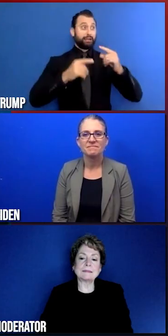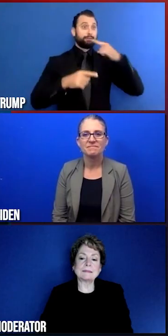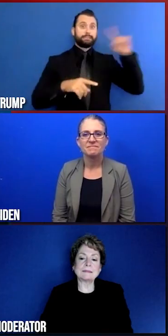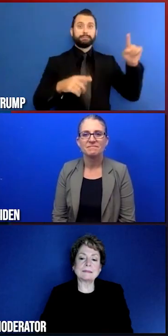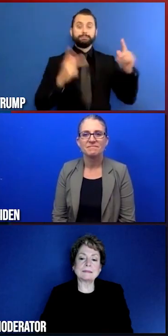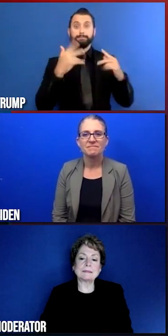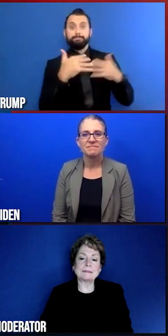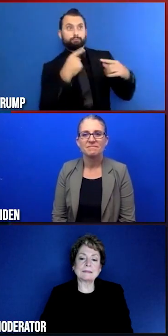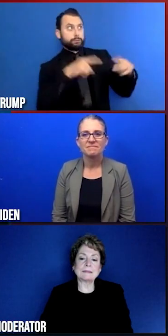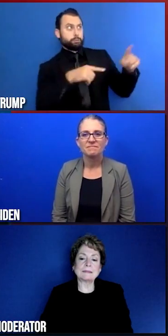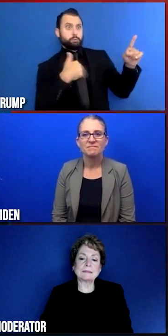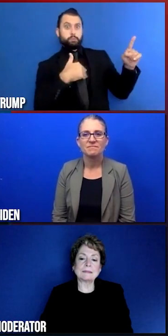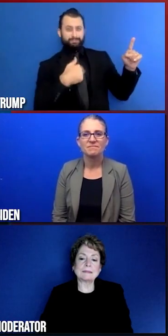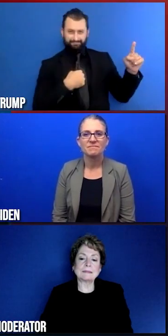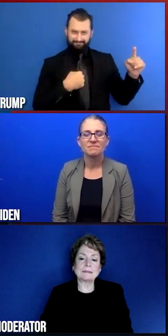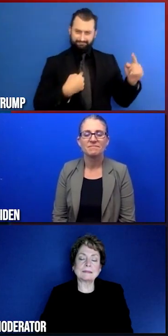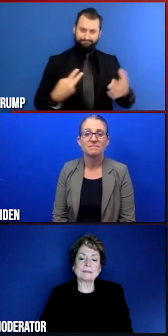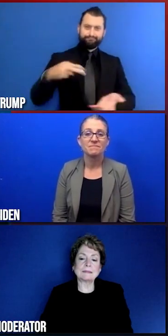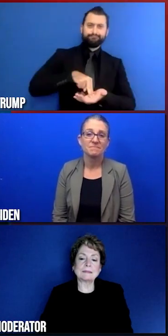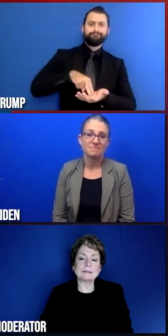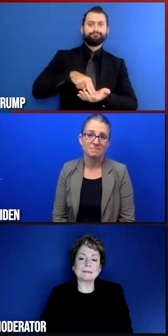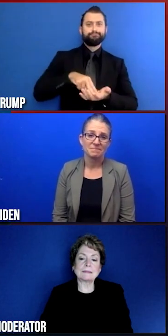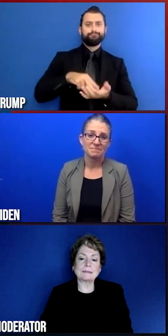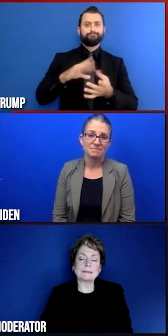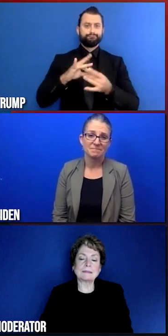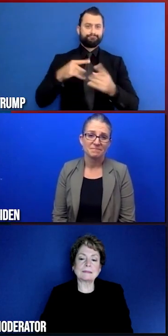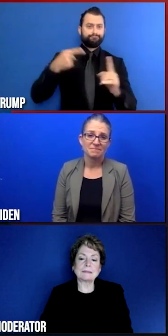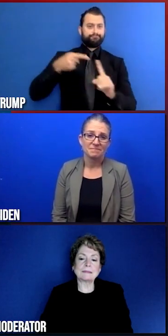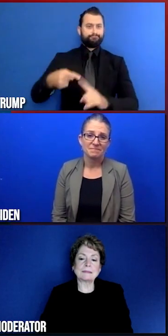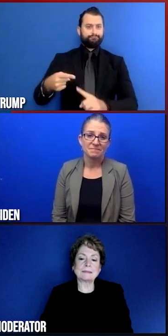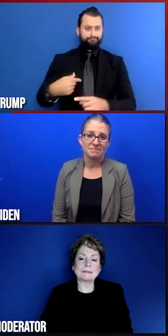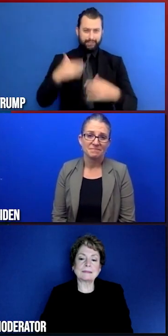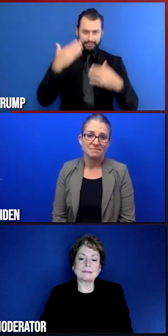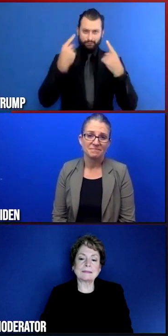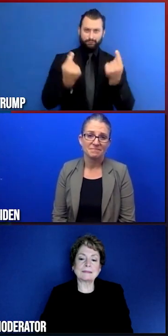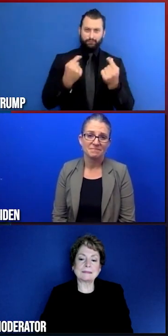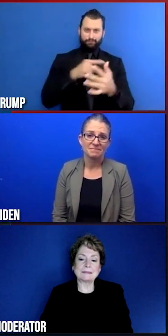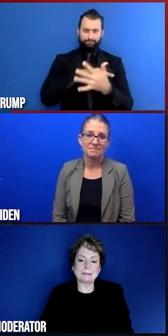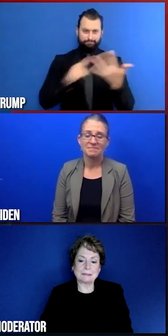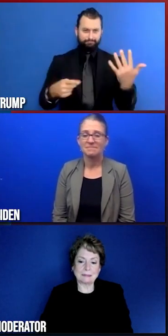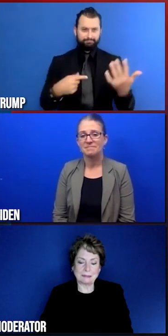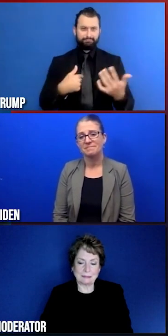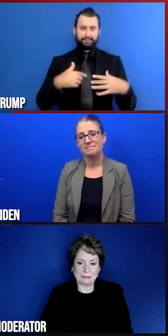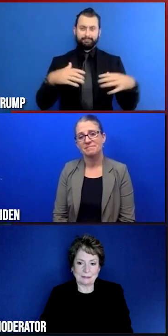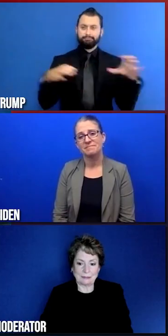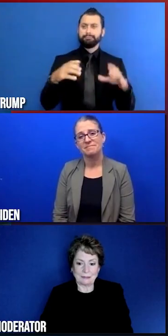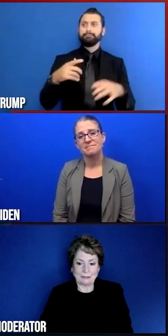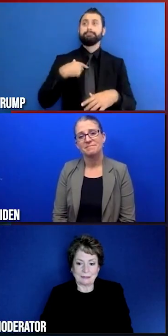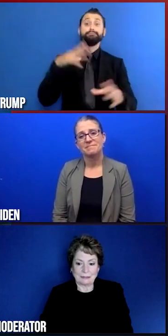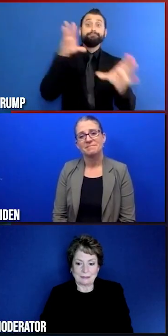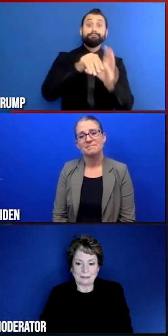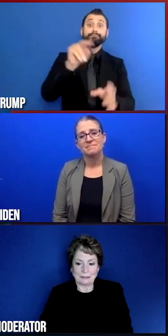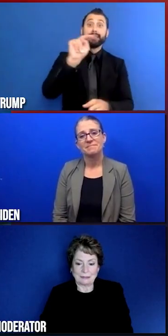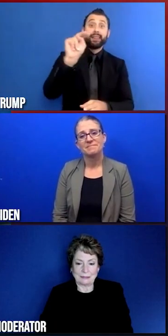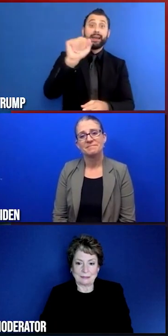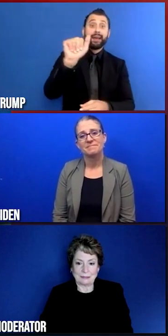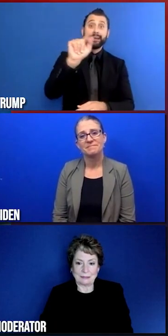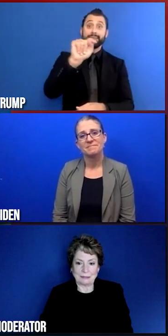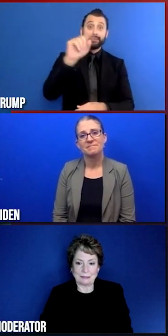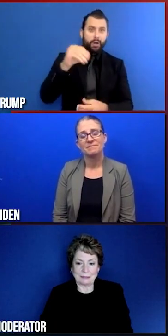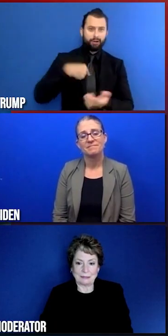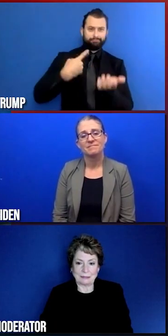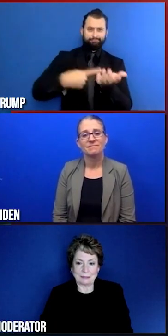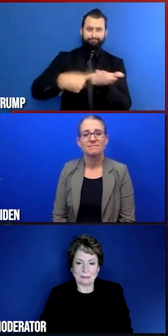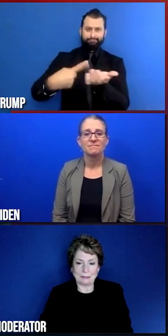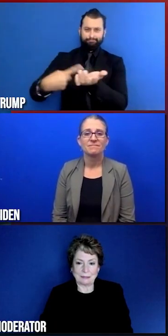NATO countries to put up an extra $130 billion, going to $420 billion a year. That's to guard against